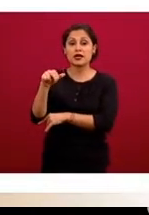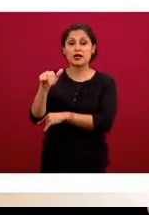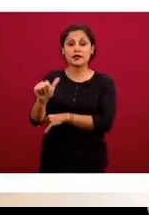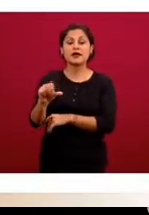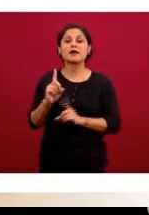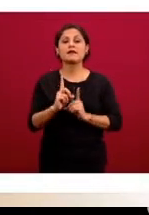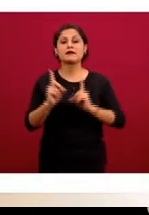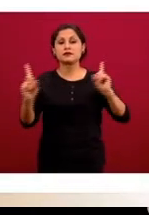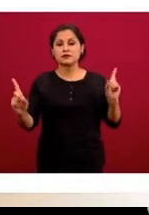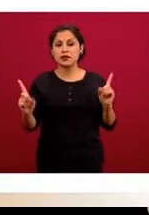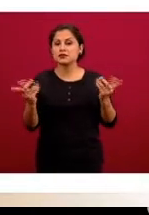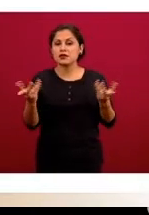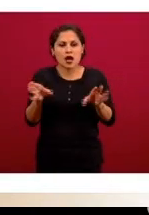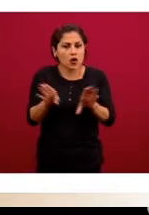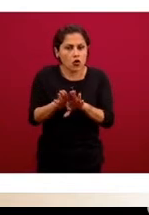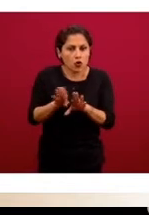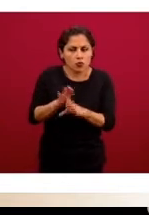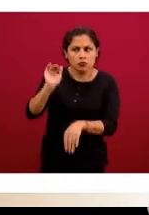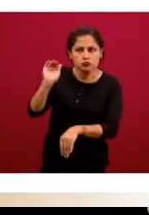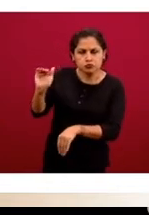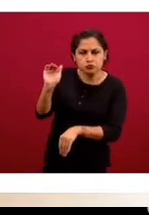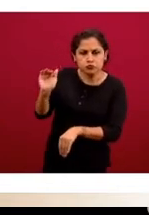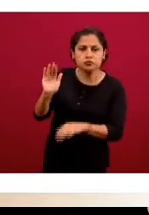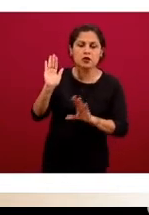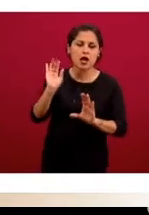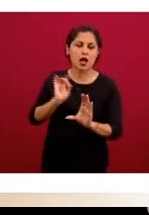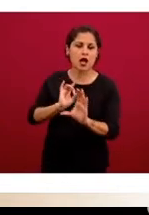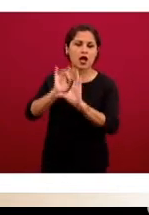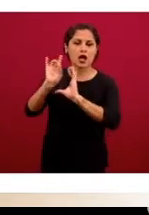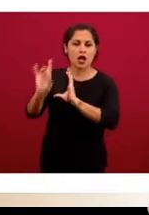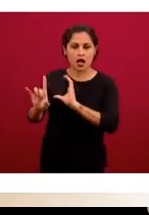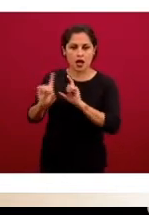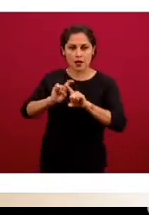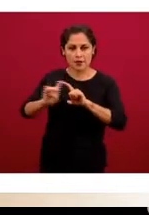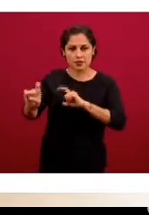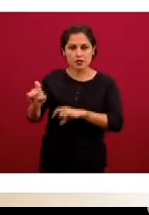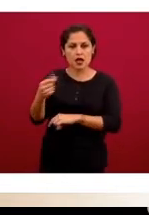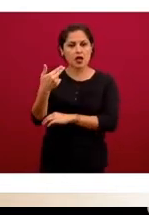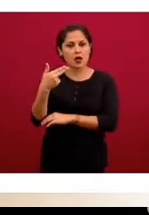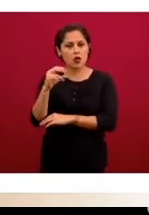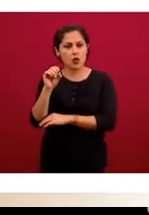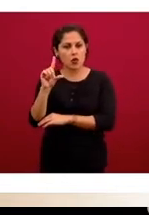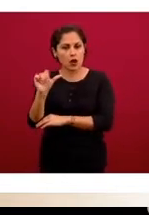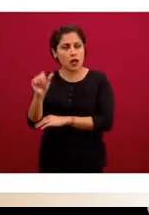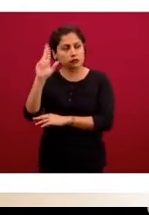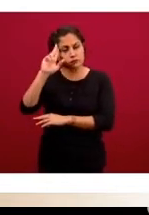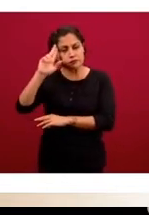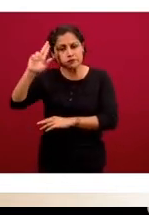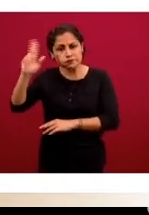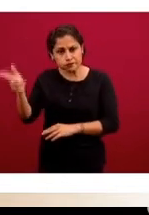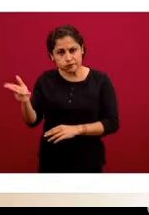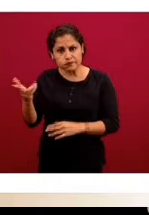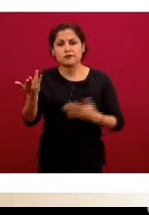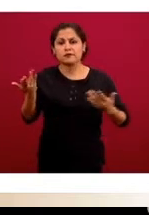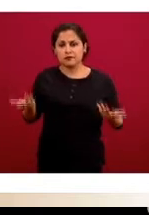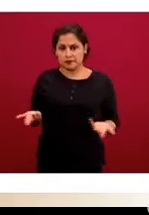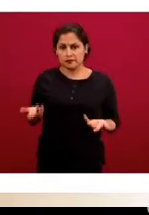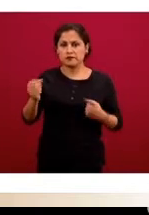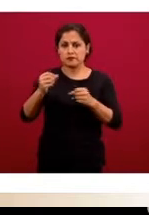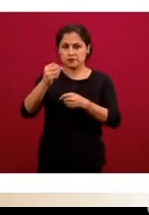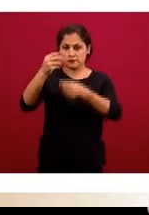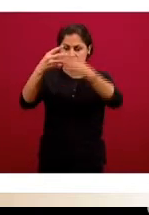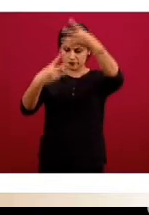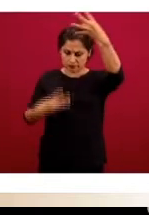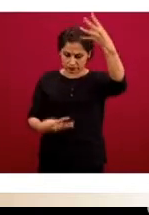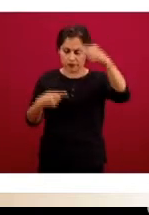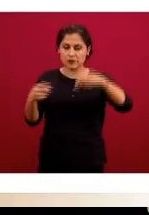send a message with hi, we're going to see this menu right away. This is the start